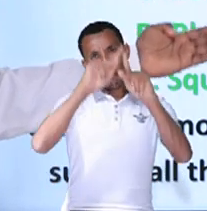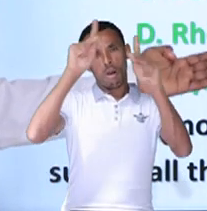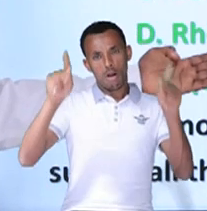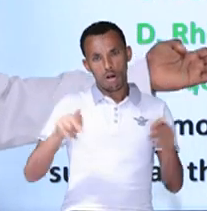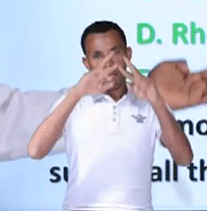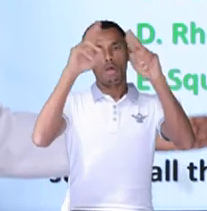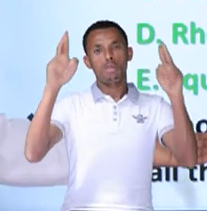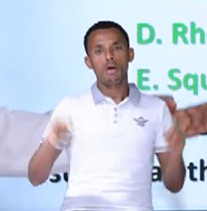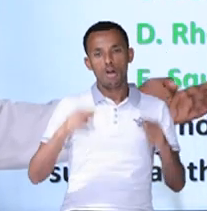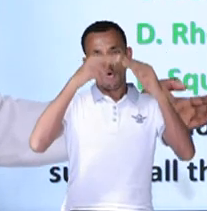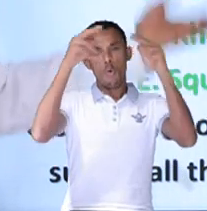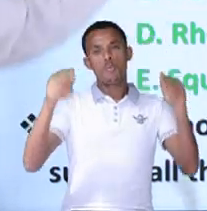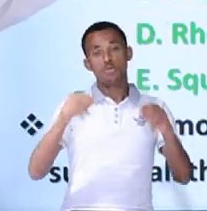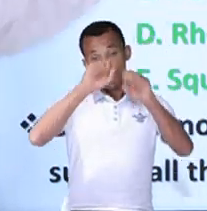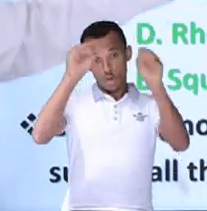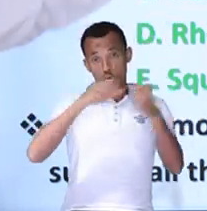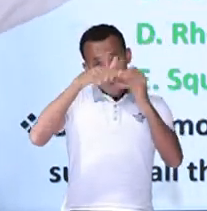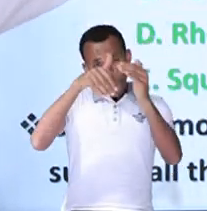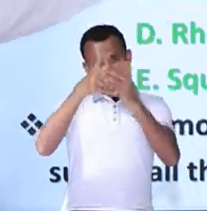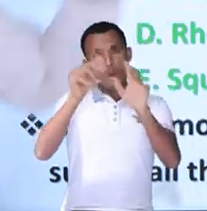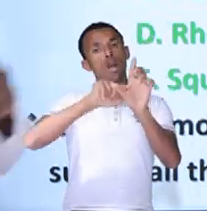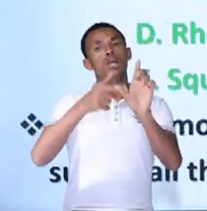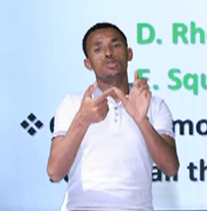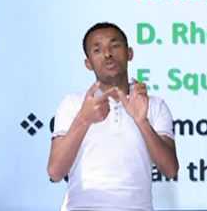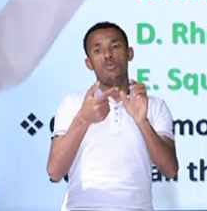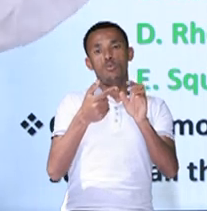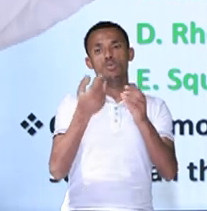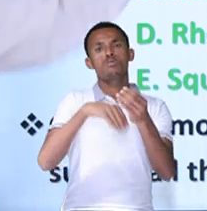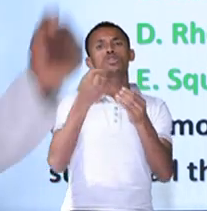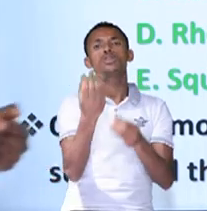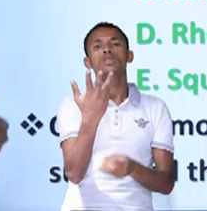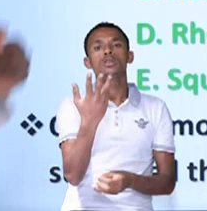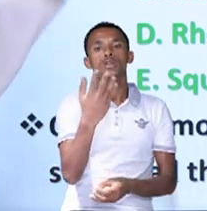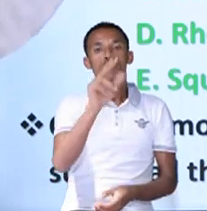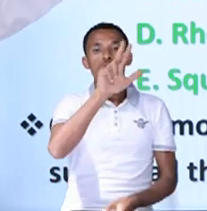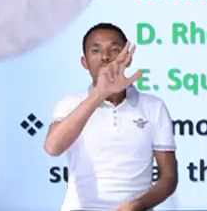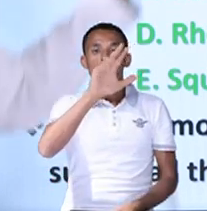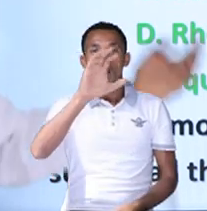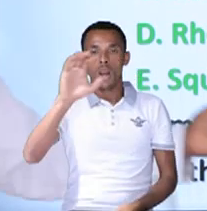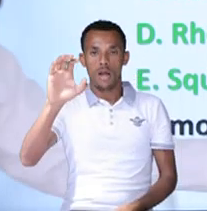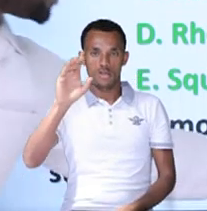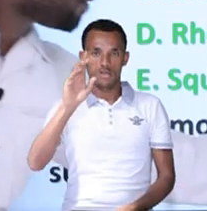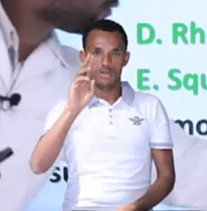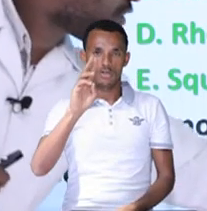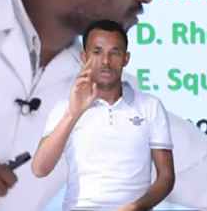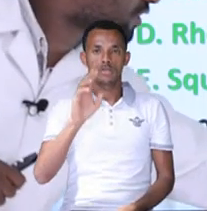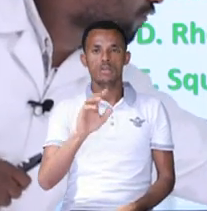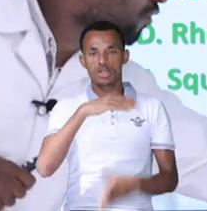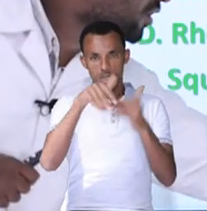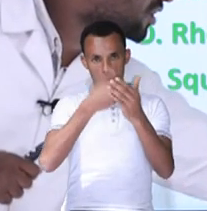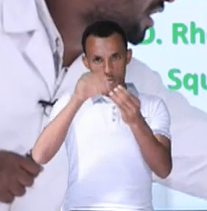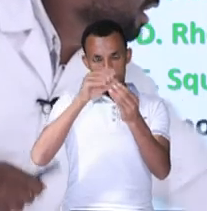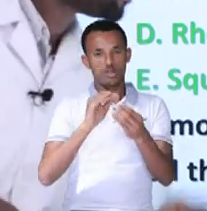parallelogram, rectangle, rhombus, square, all are the classification of quadrilateral have what? The sum of all